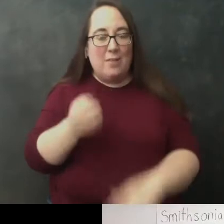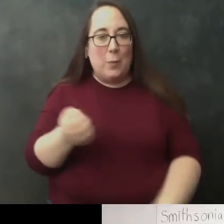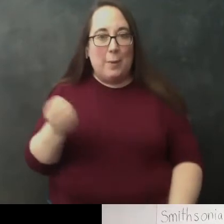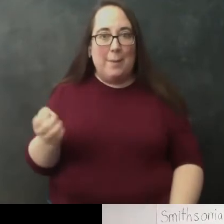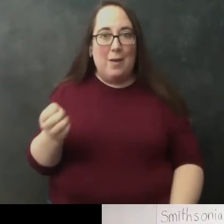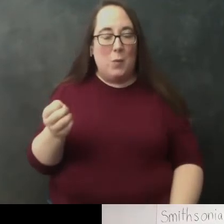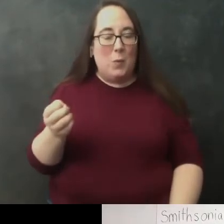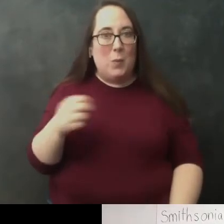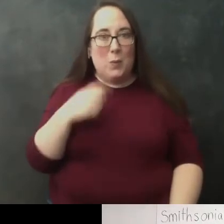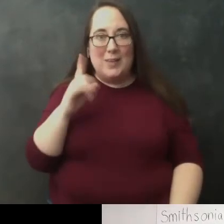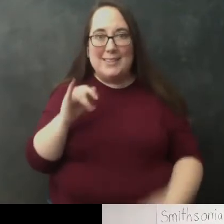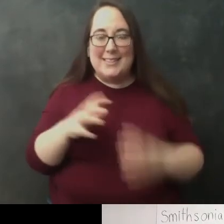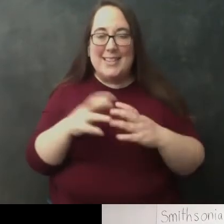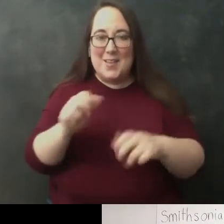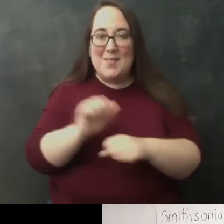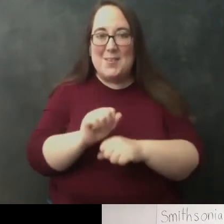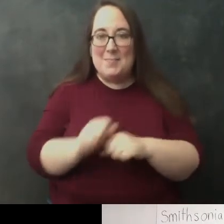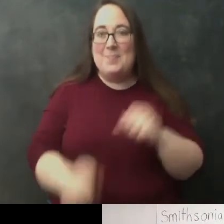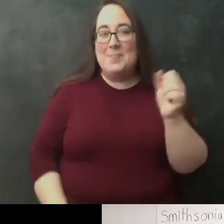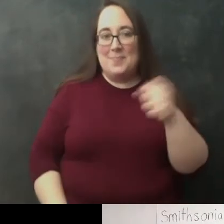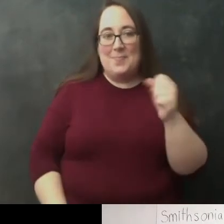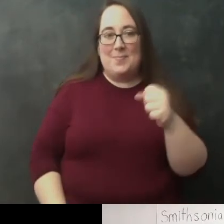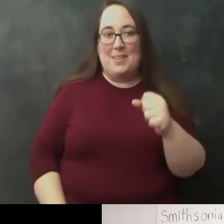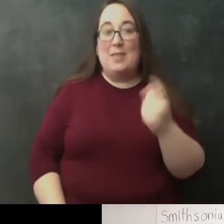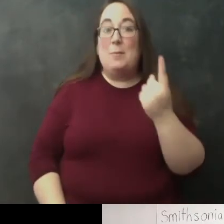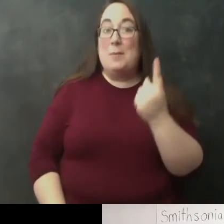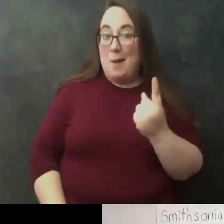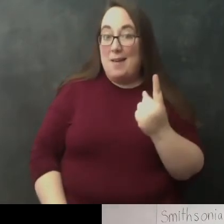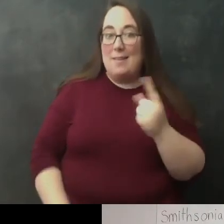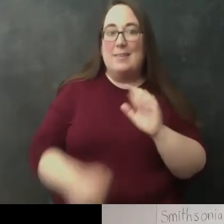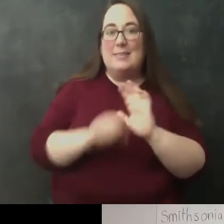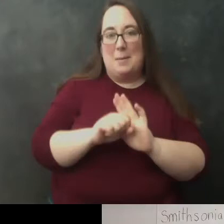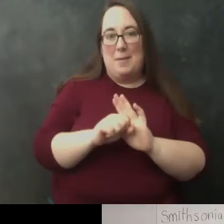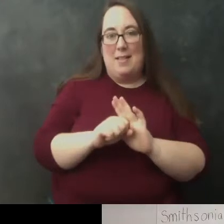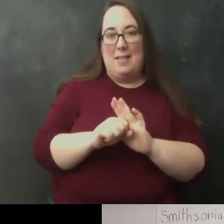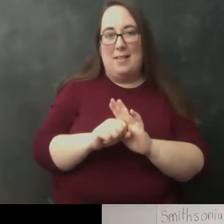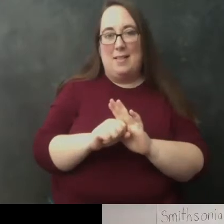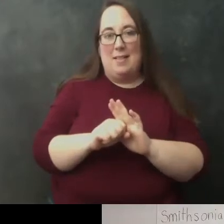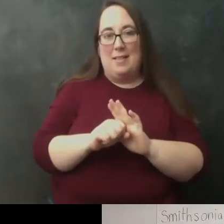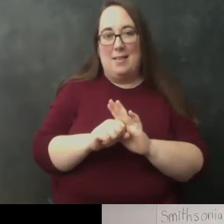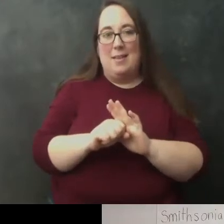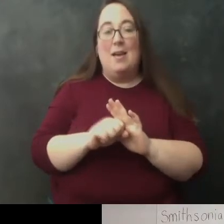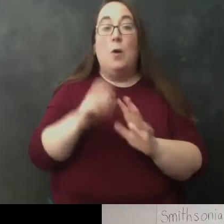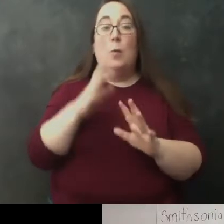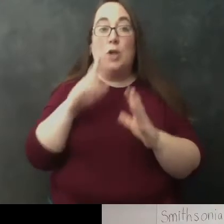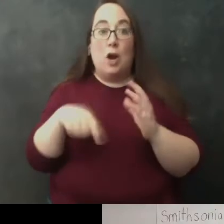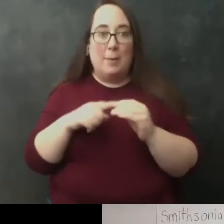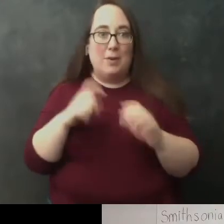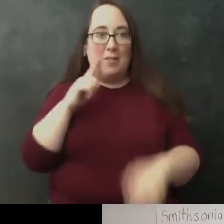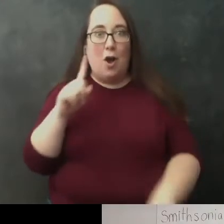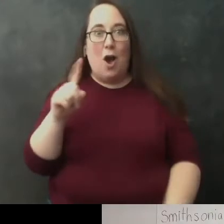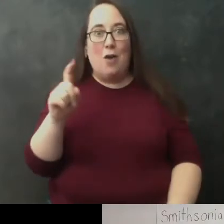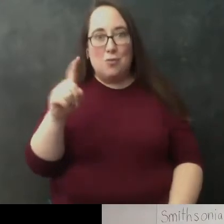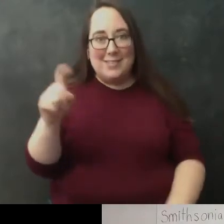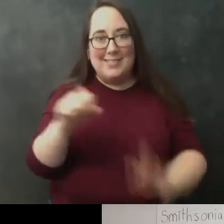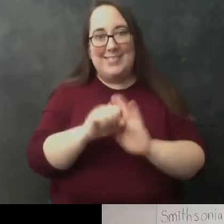lot of work too. Right. So we would have called that one sample. Well, so Remember I talked about doing this for hundreds of